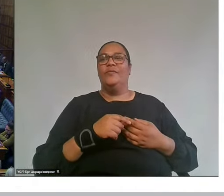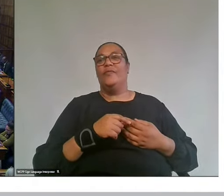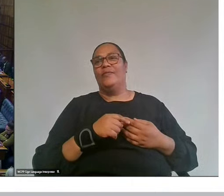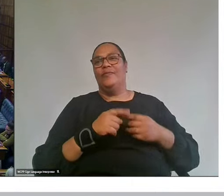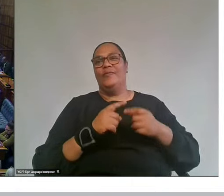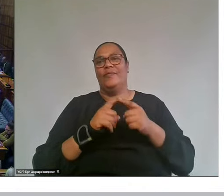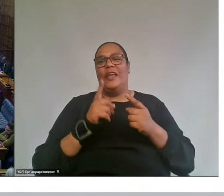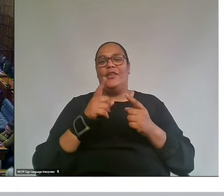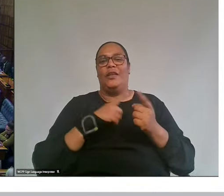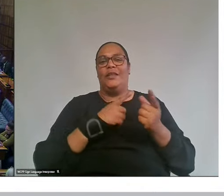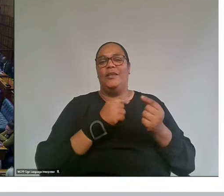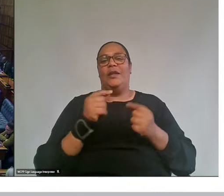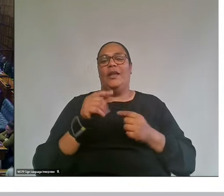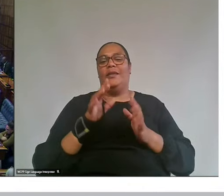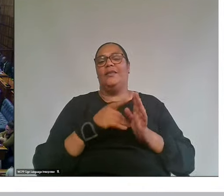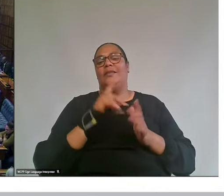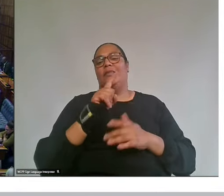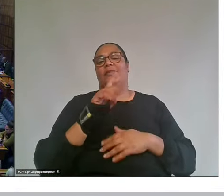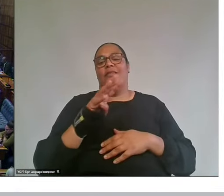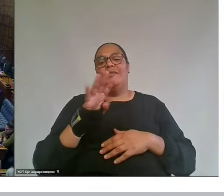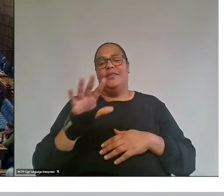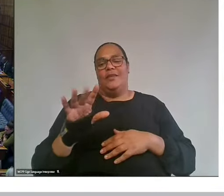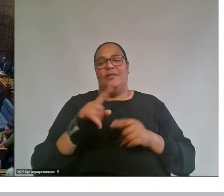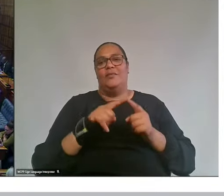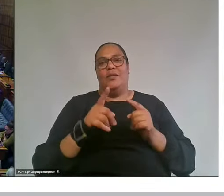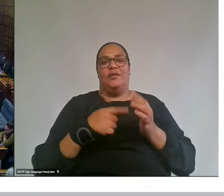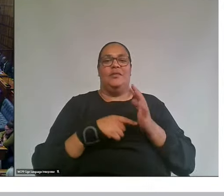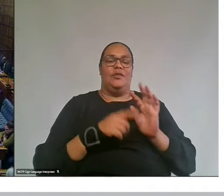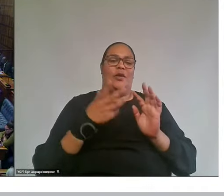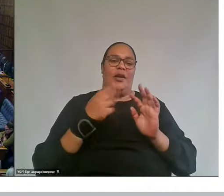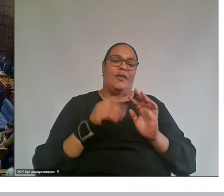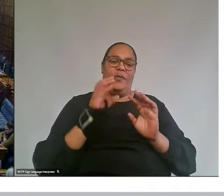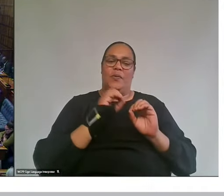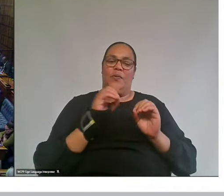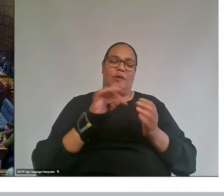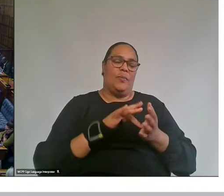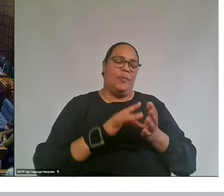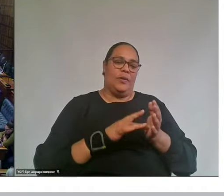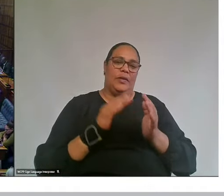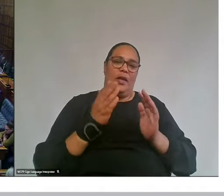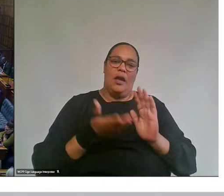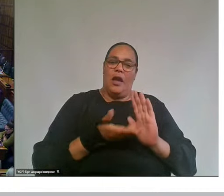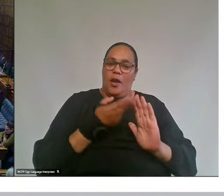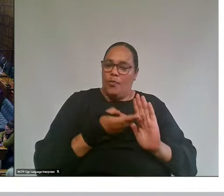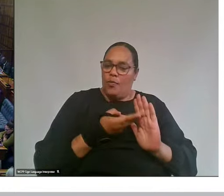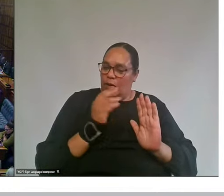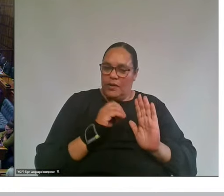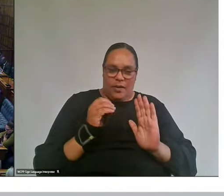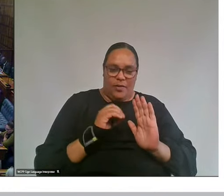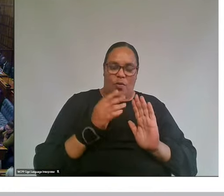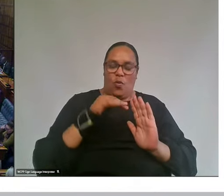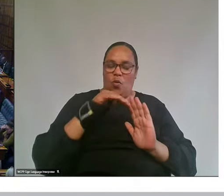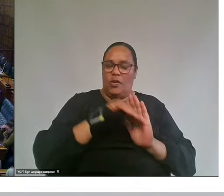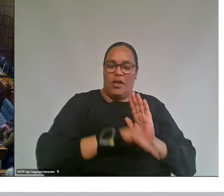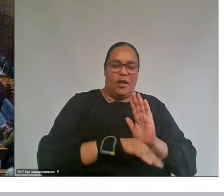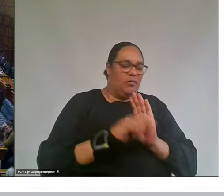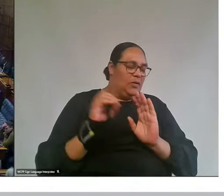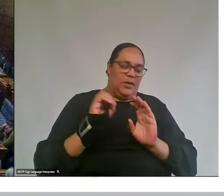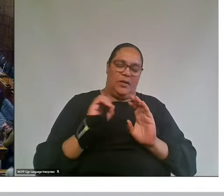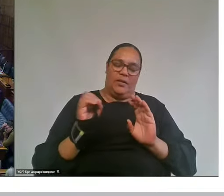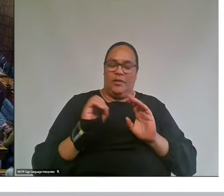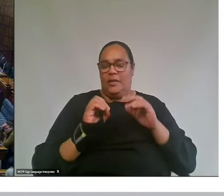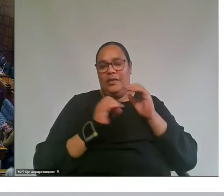on page 145 and it indicates none of these posts were either upgraded or downgraded